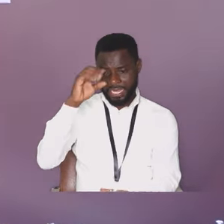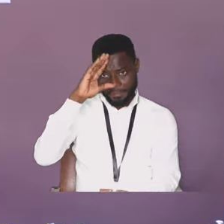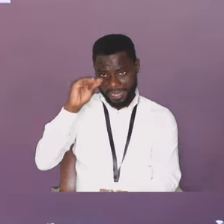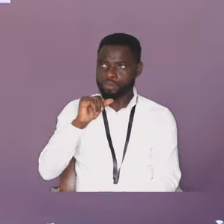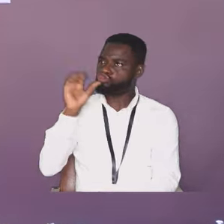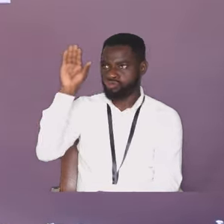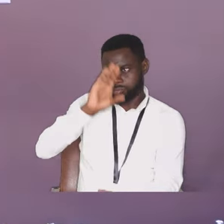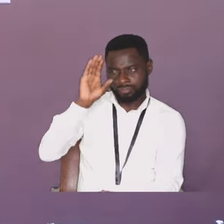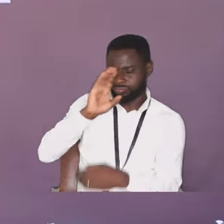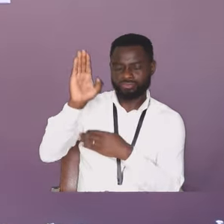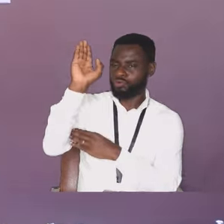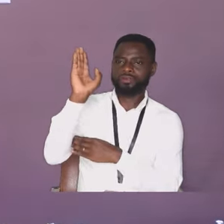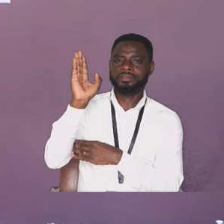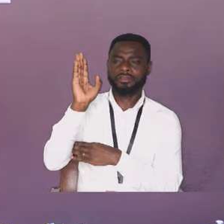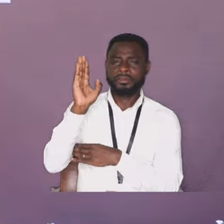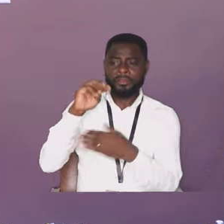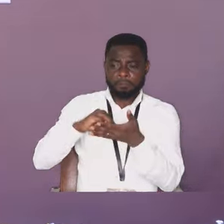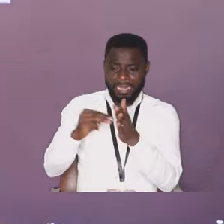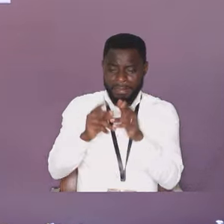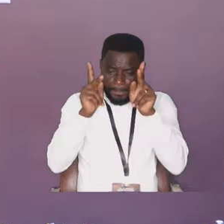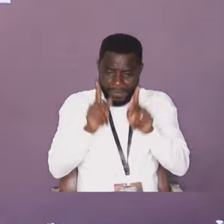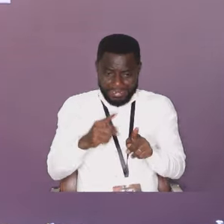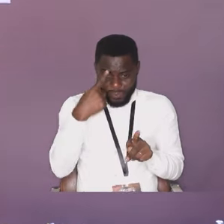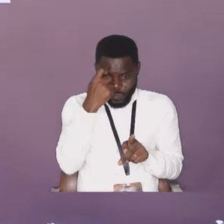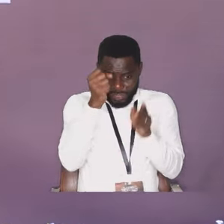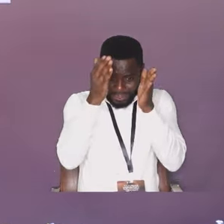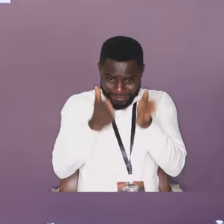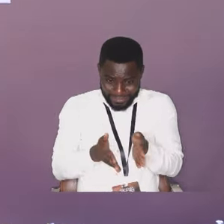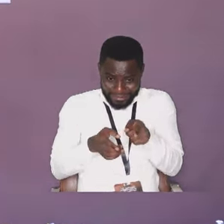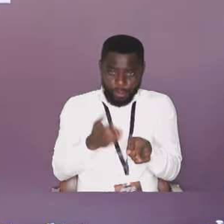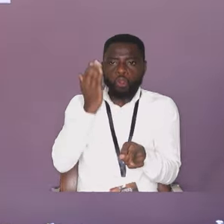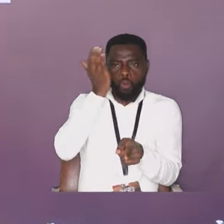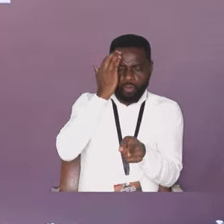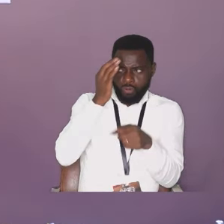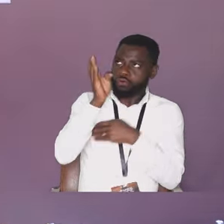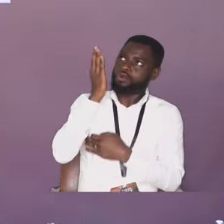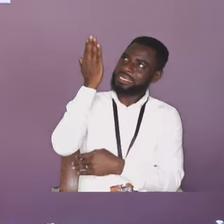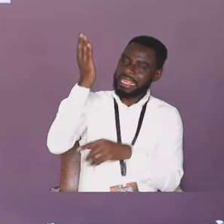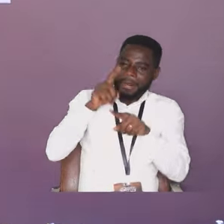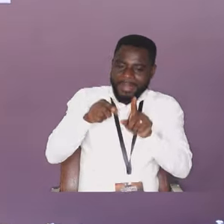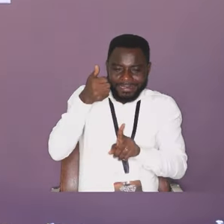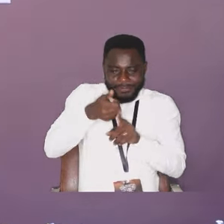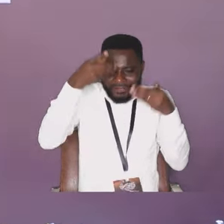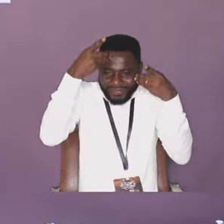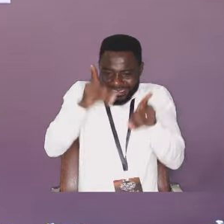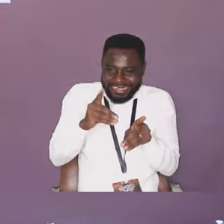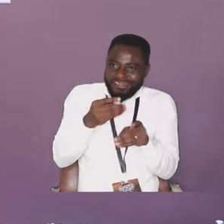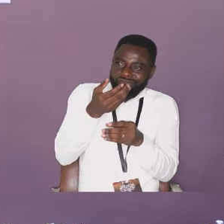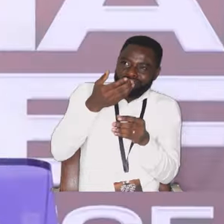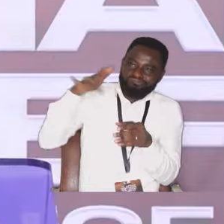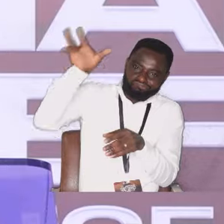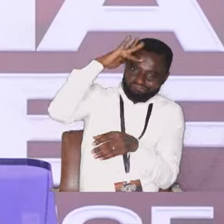is that he knows that there is God, but he has decided and deliberately ignored God. And